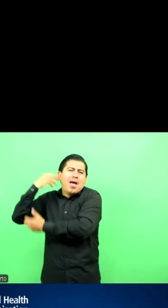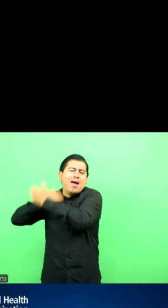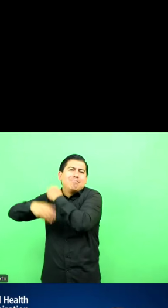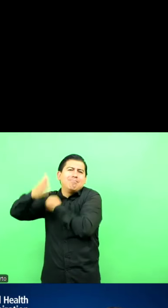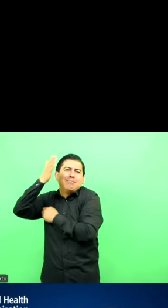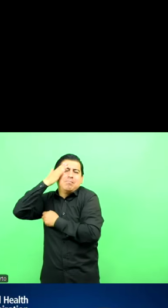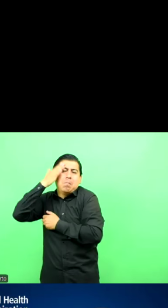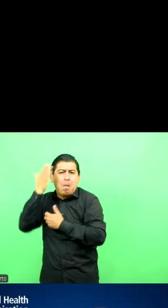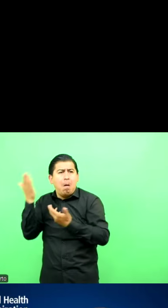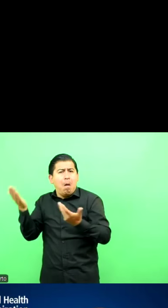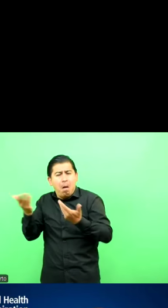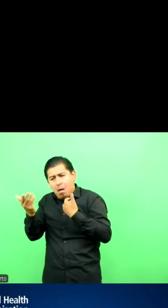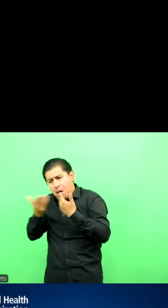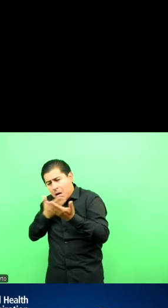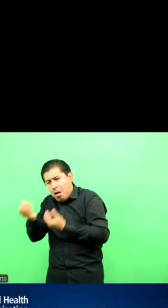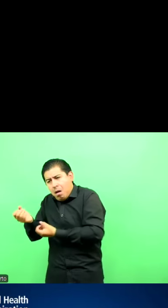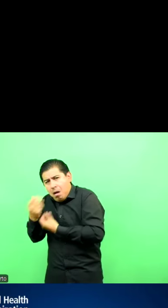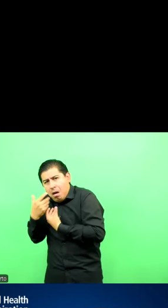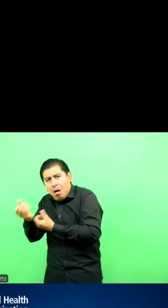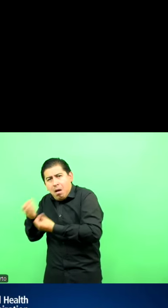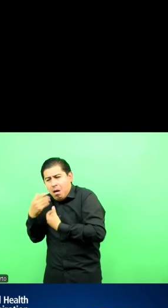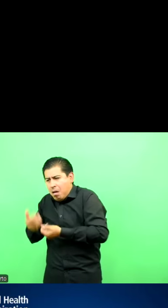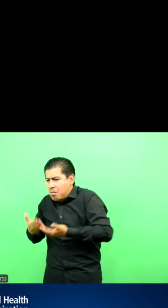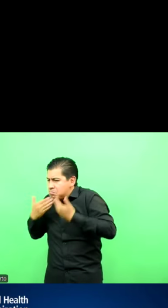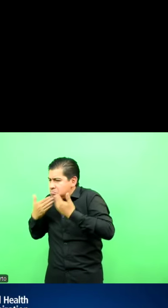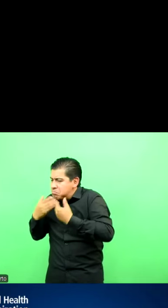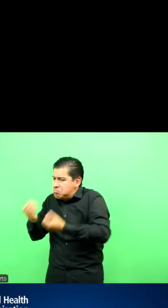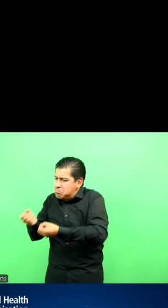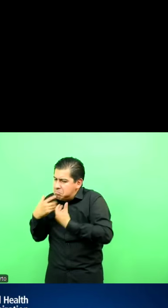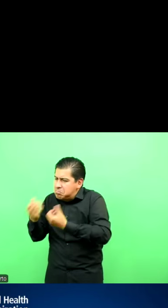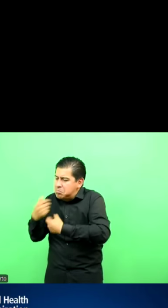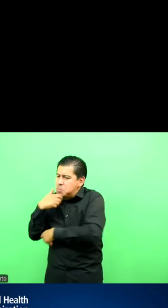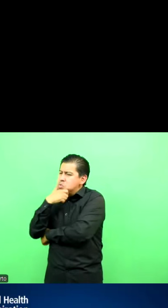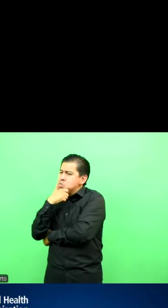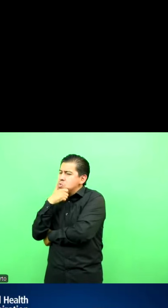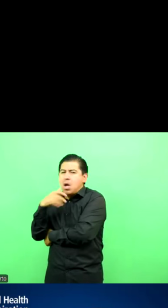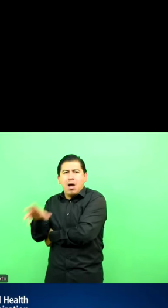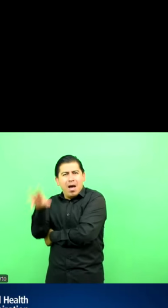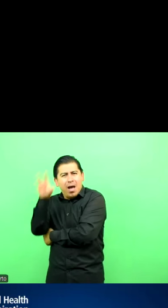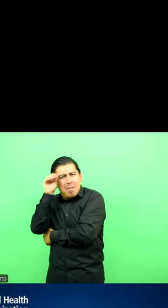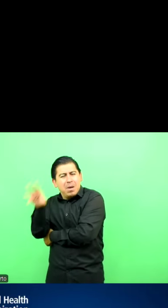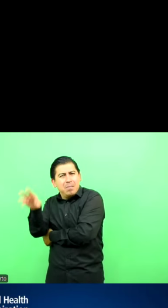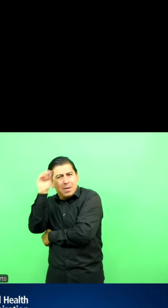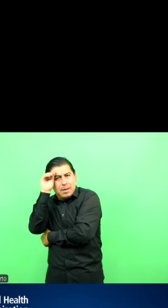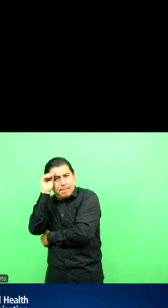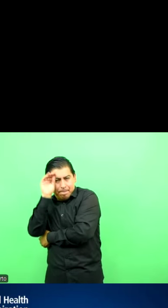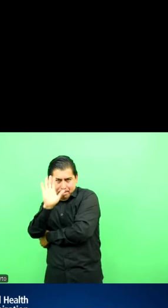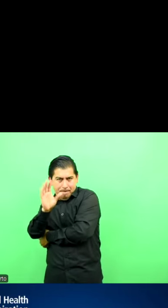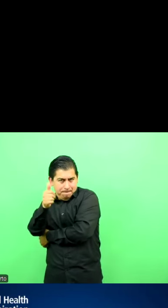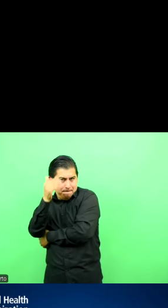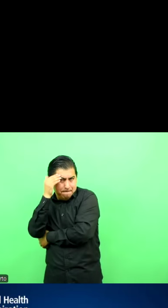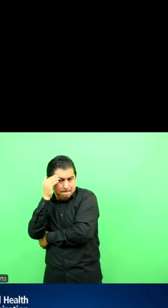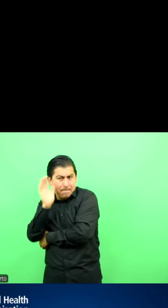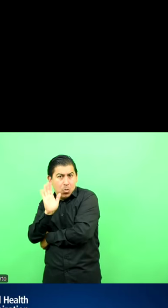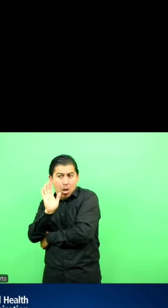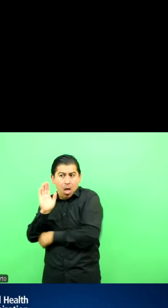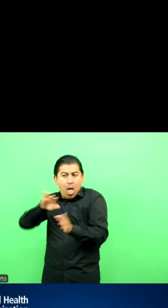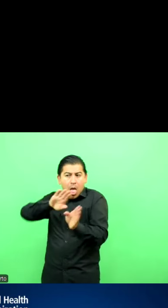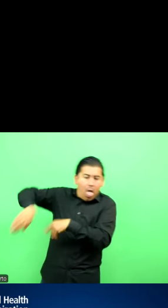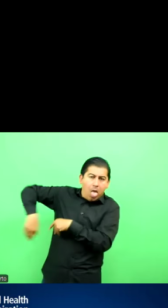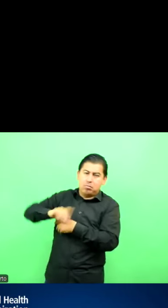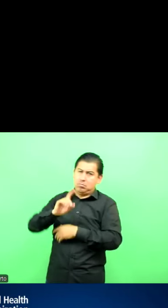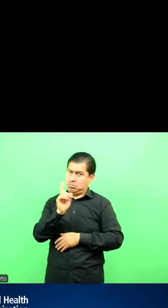So going back to the policy action, that if you see that the Sustainable Development Goals, SDG 1, 2, SDG